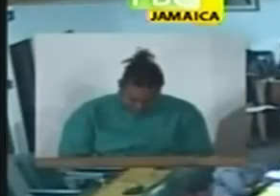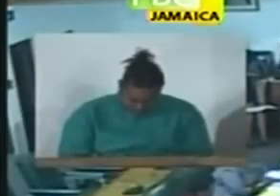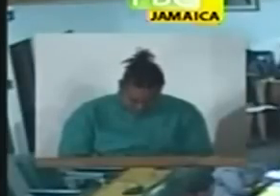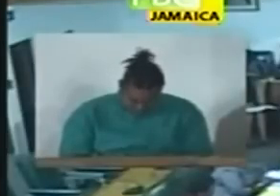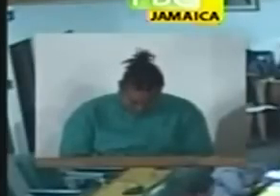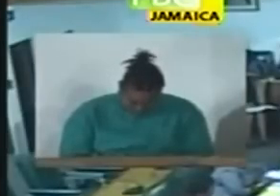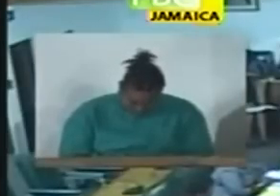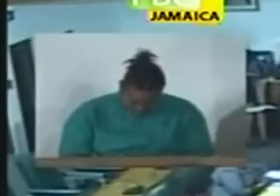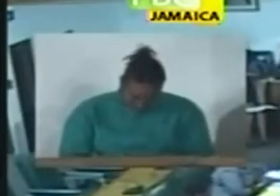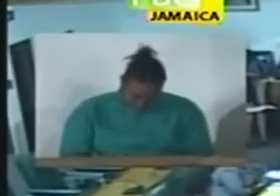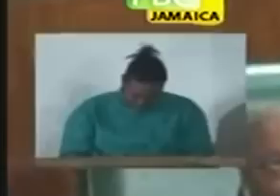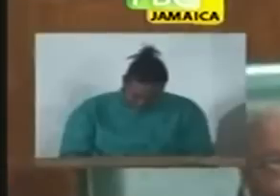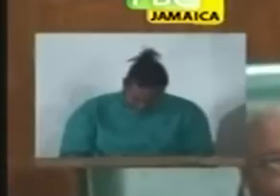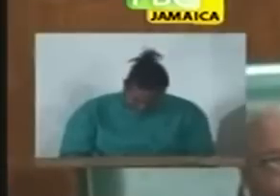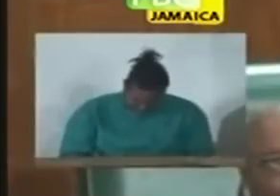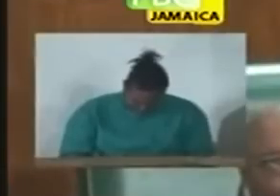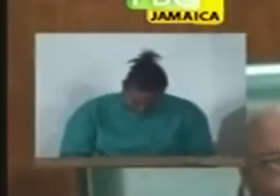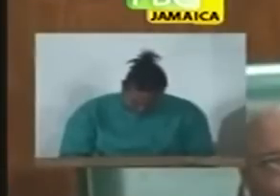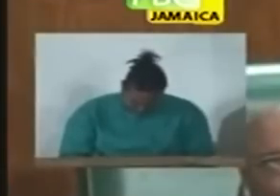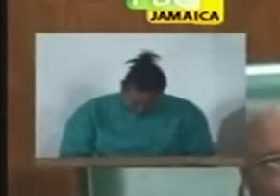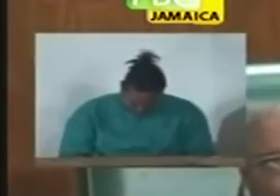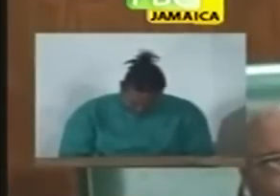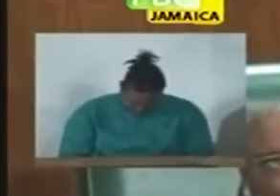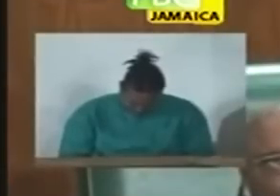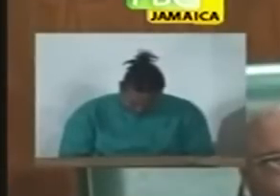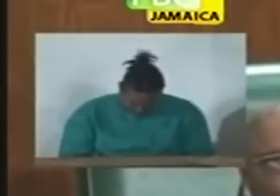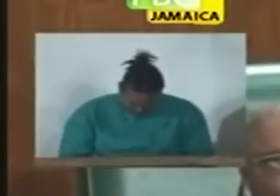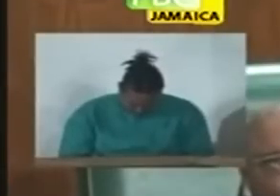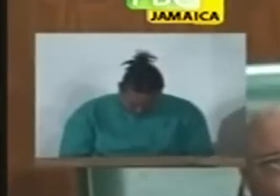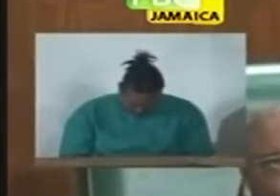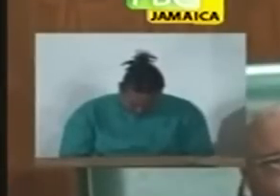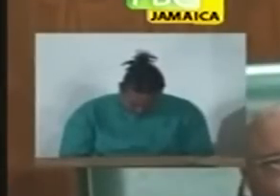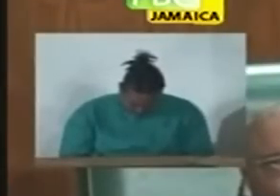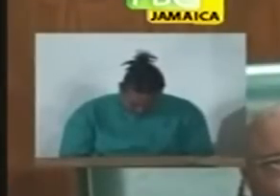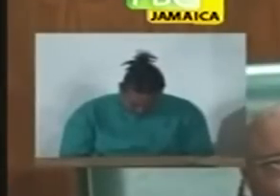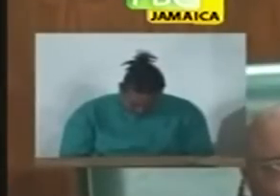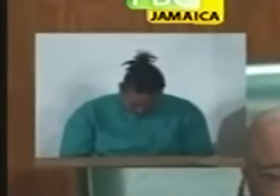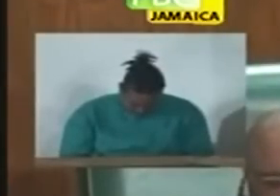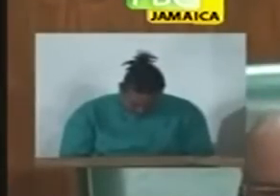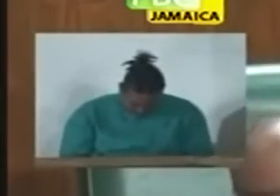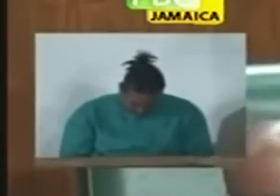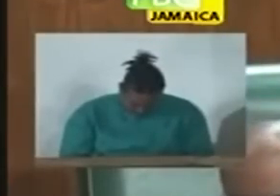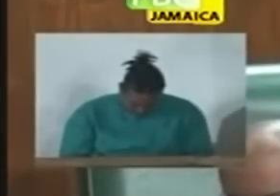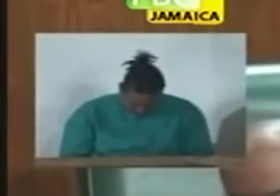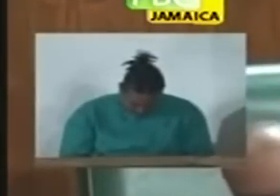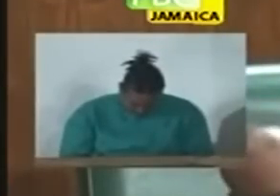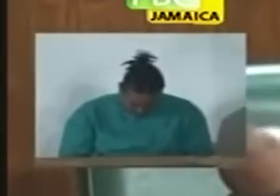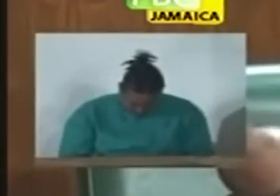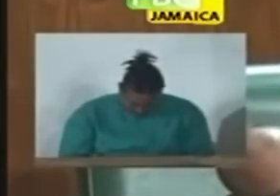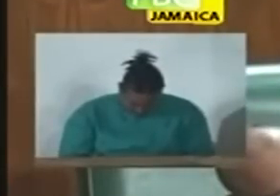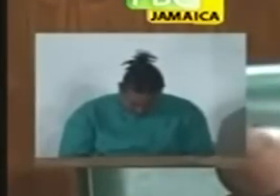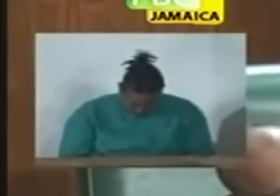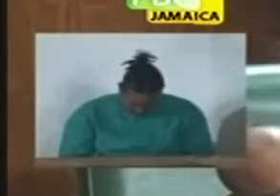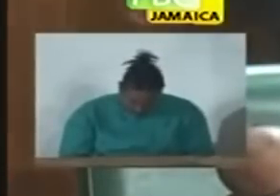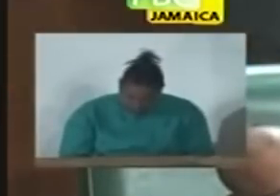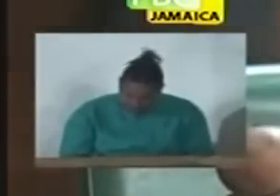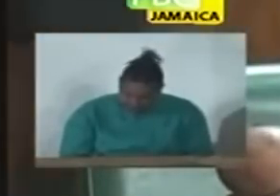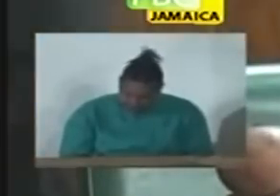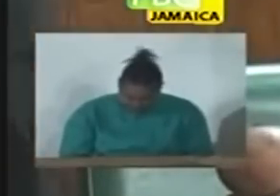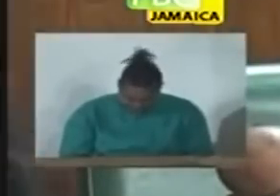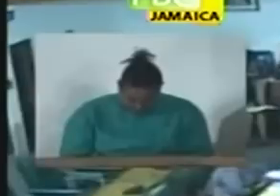I have never known Senator the Knight. word neophyte to be an abusive Mr. word. President, Could I ask you just to